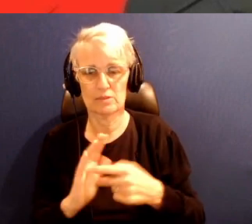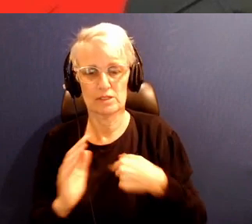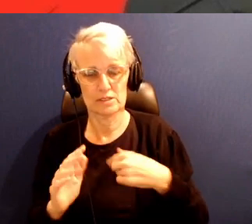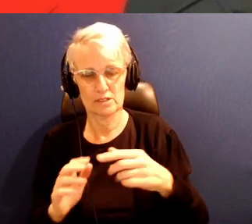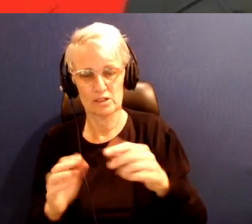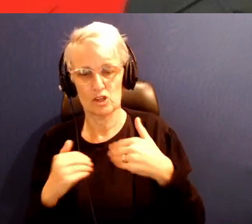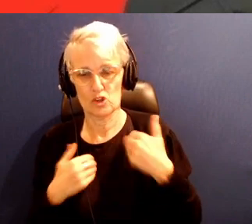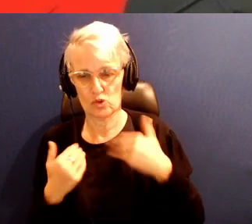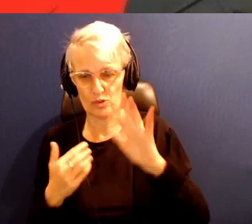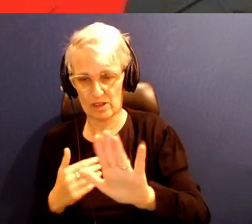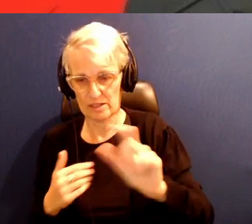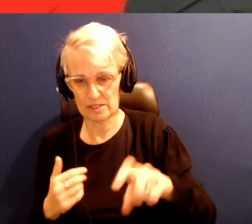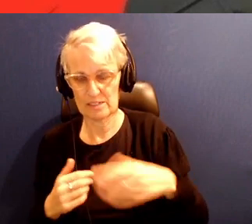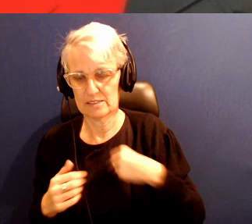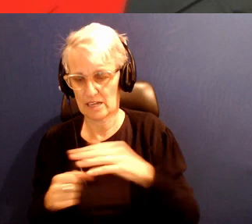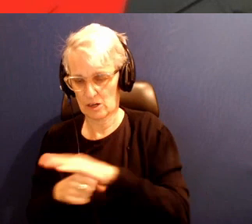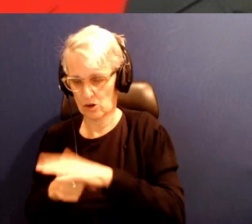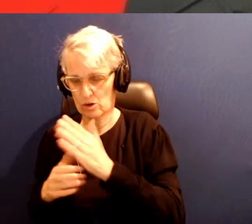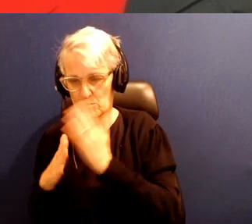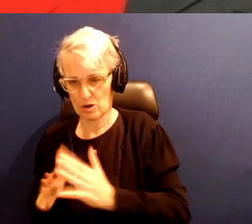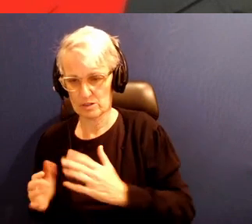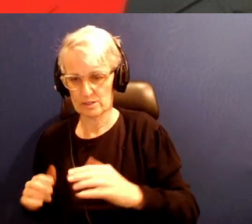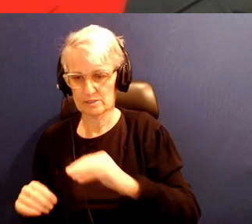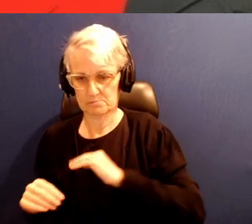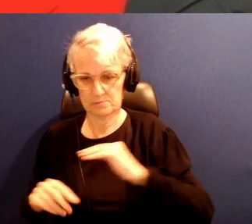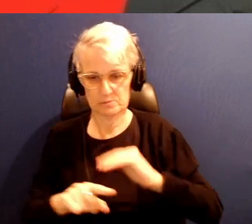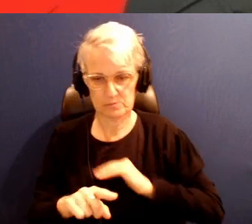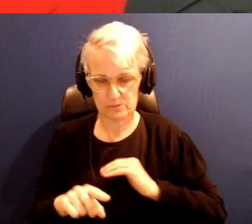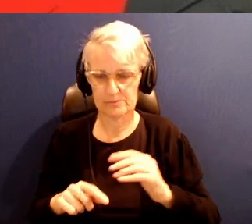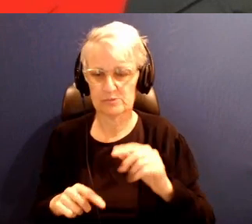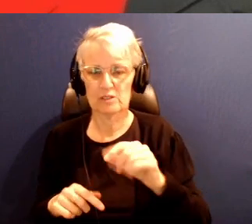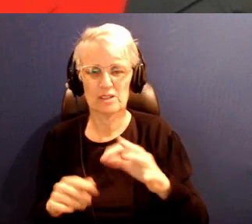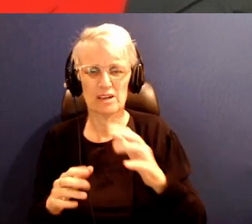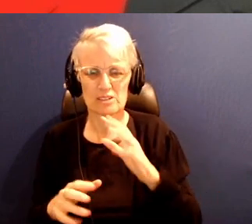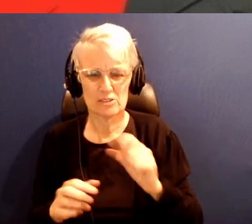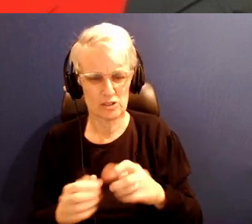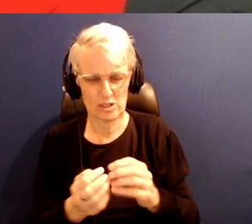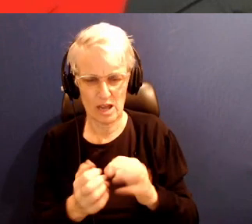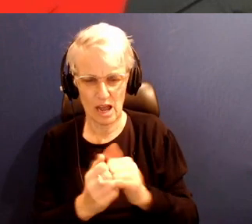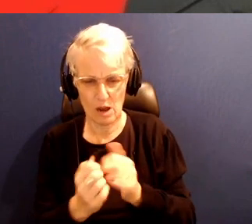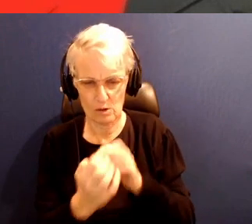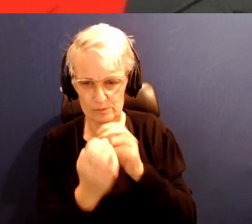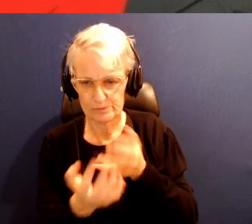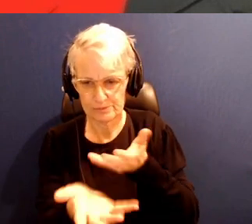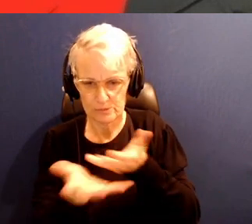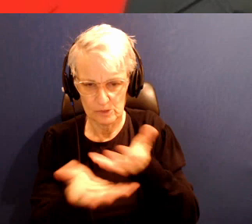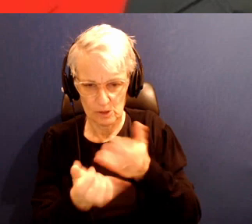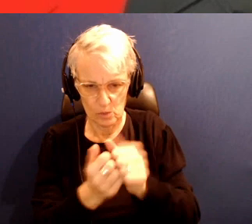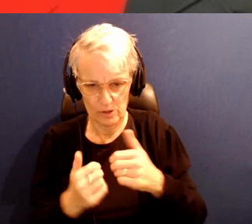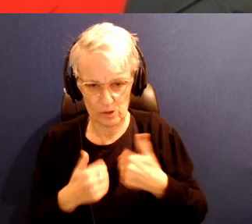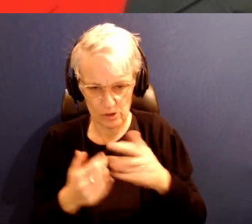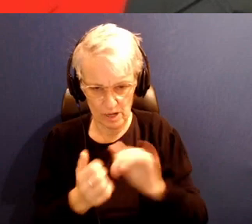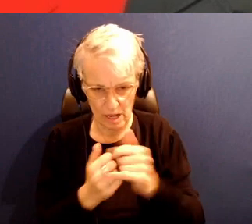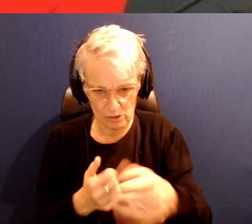the needs of the youth and the local partners are met. This should include methods of consulting youth and how they are involved